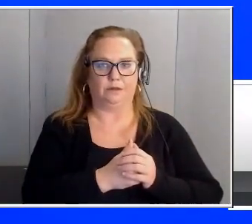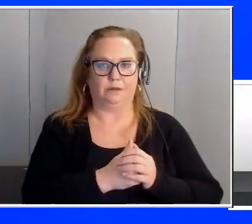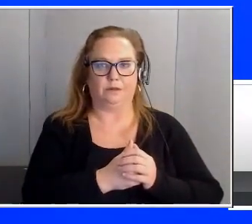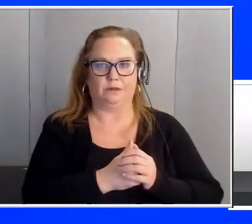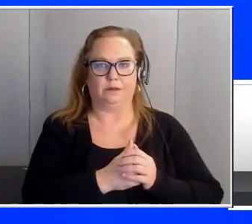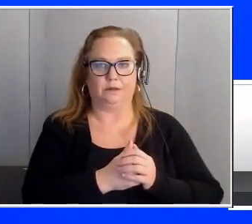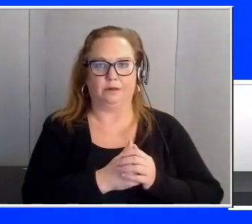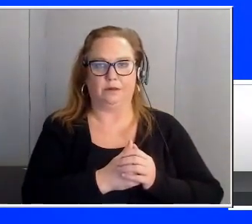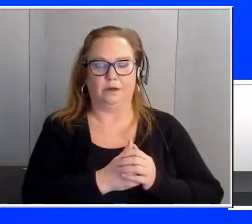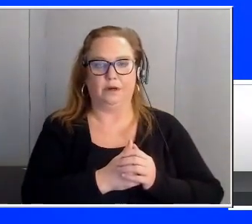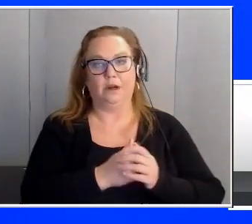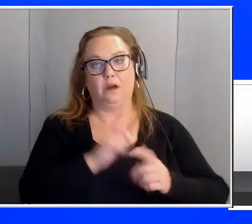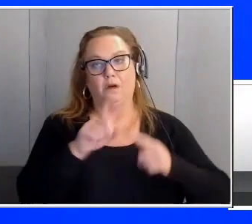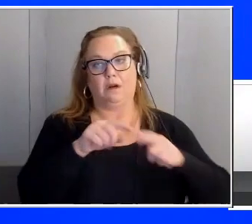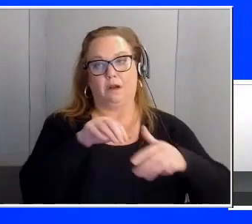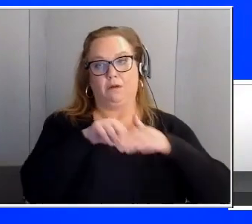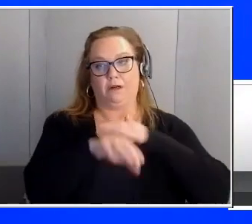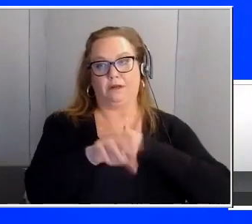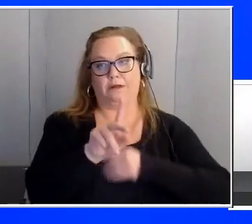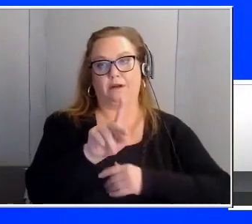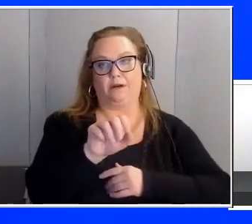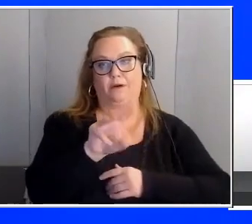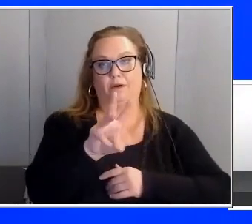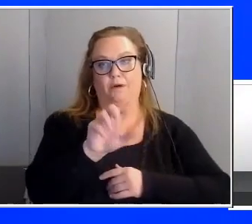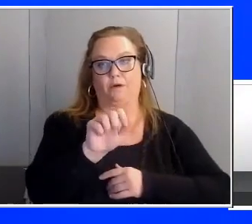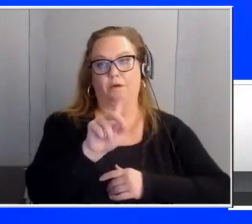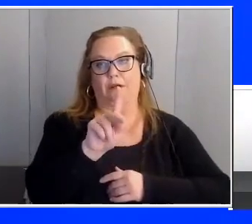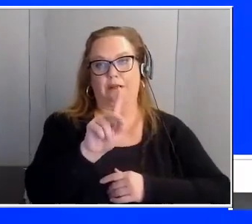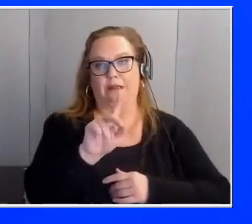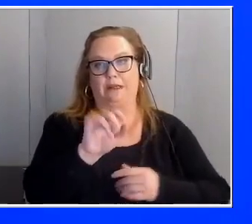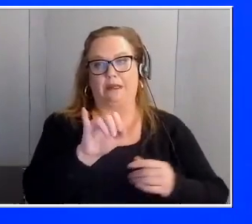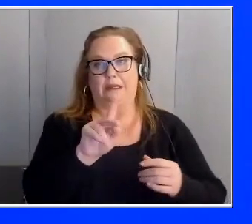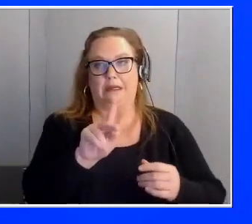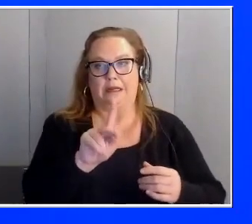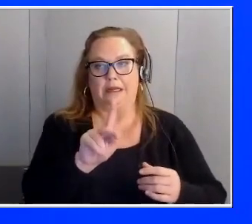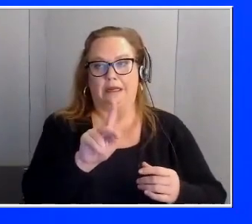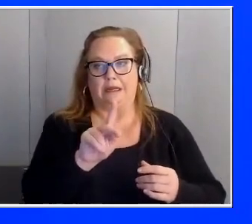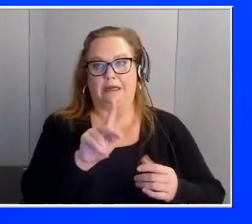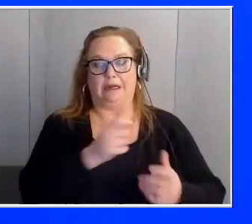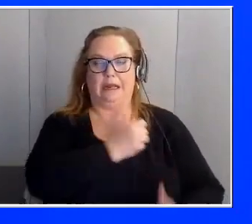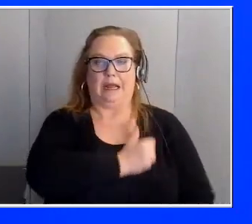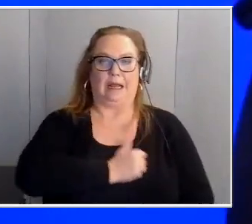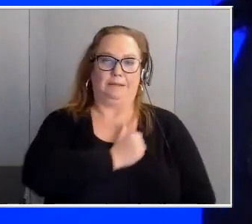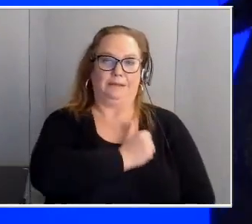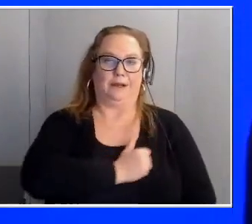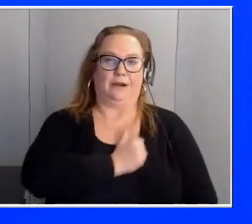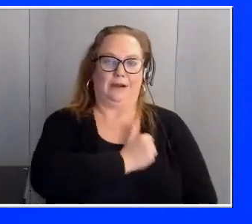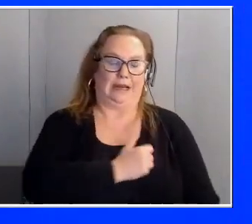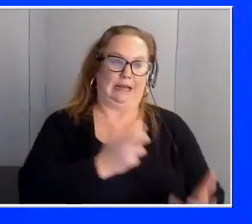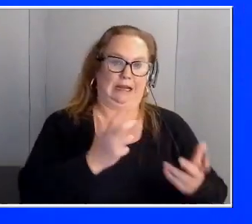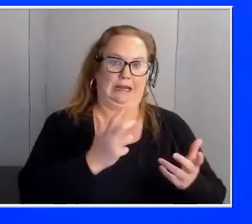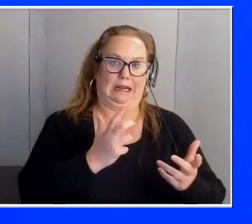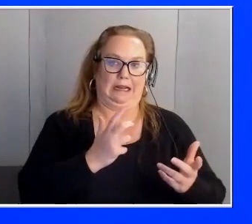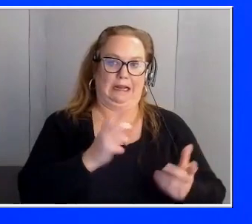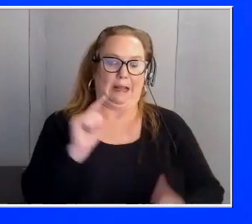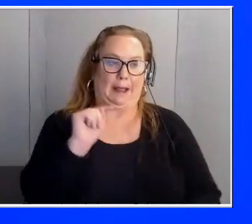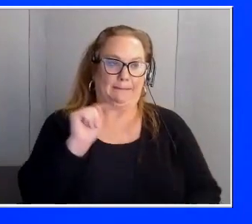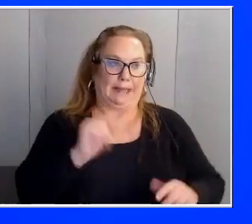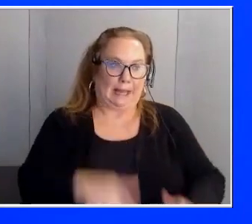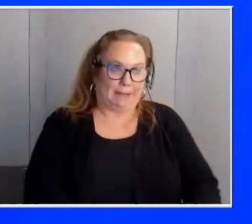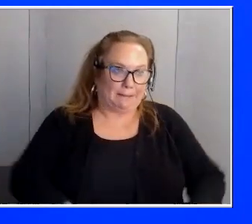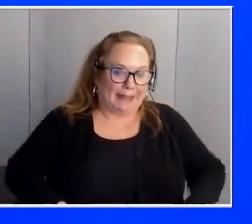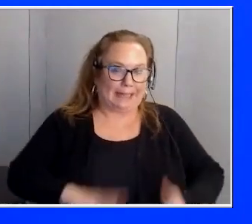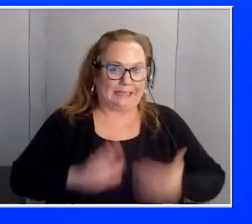say that when I went to Dr. Kowalik that I was like, I'm so sorry, I'm peeing my pants.